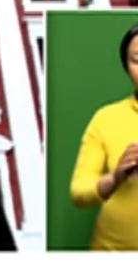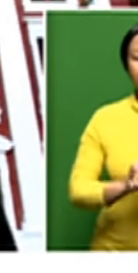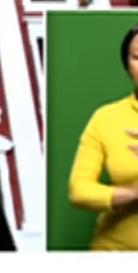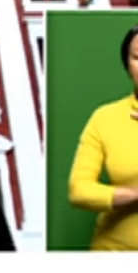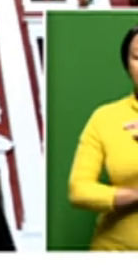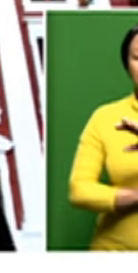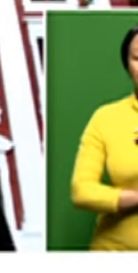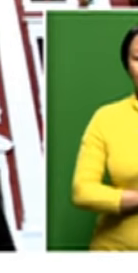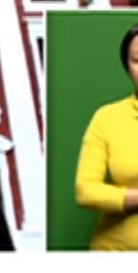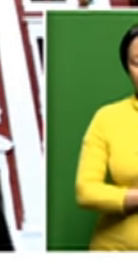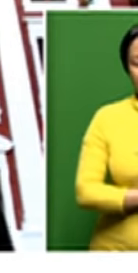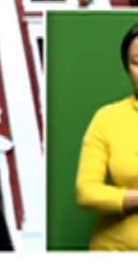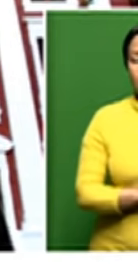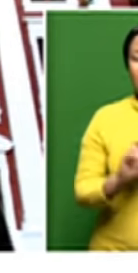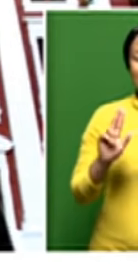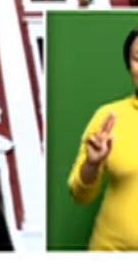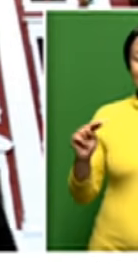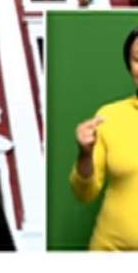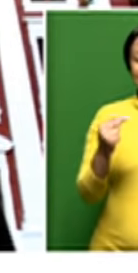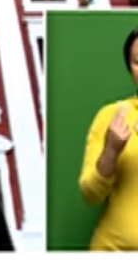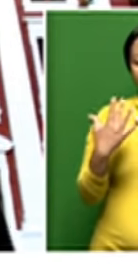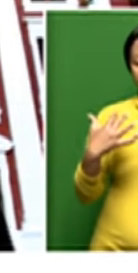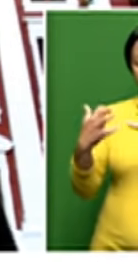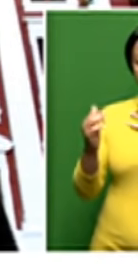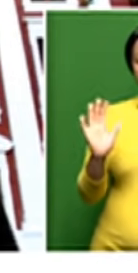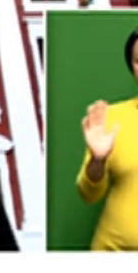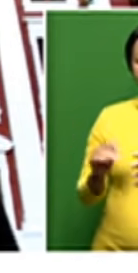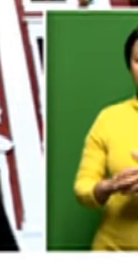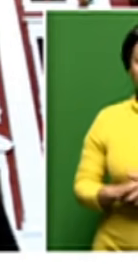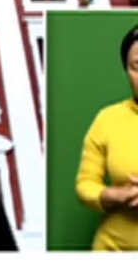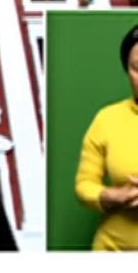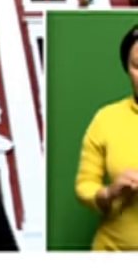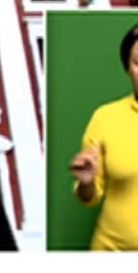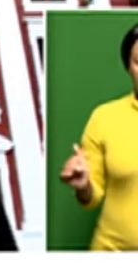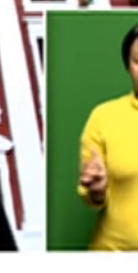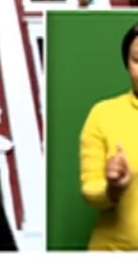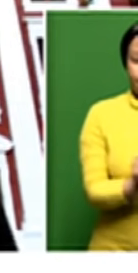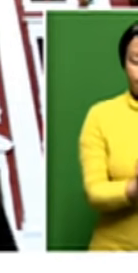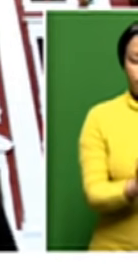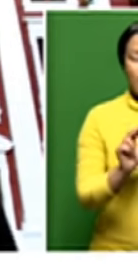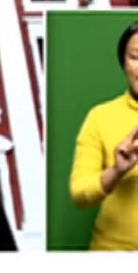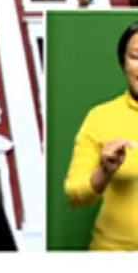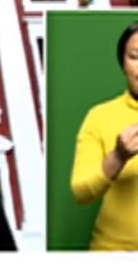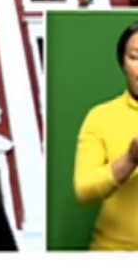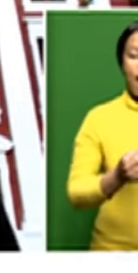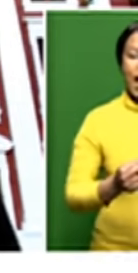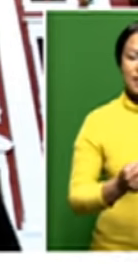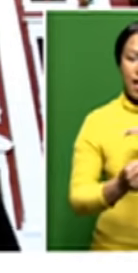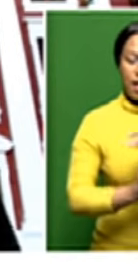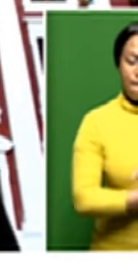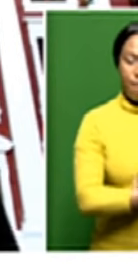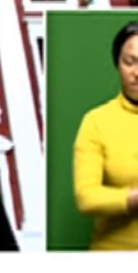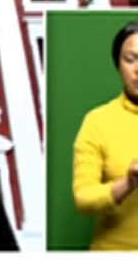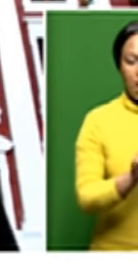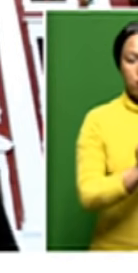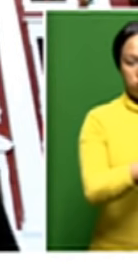emphasize, it's not only a National Assembly process that will unfold now, it's jointly with the National Council of Provinces, because